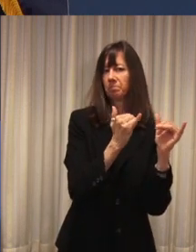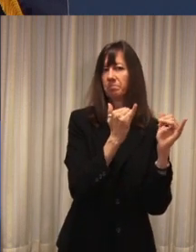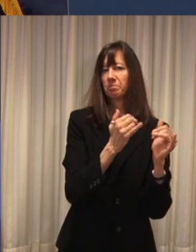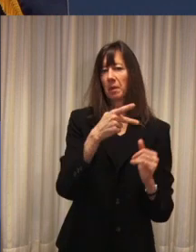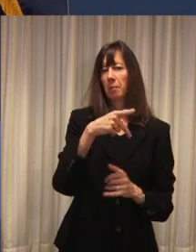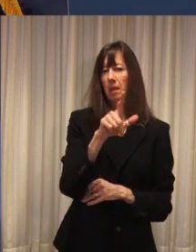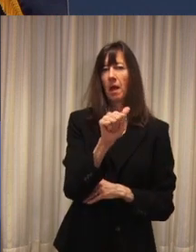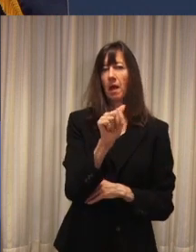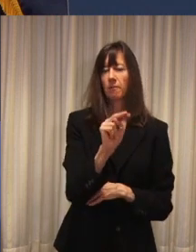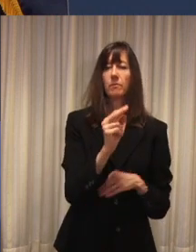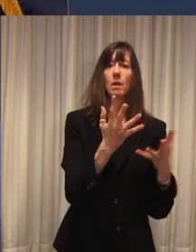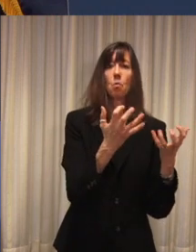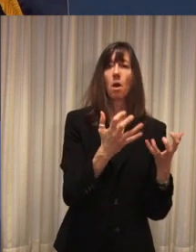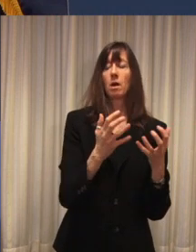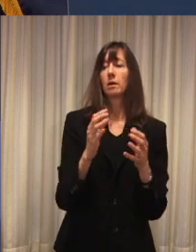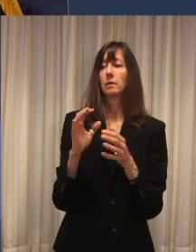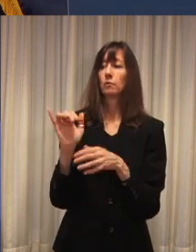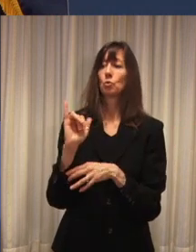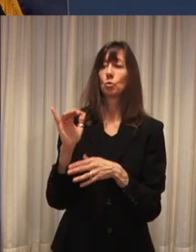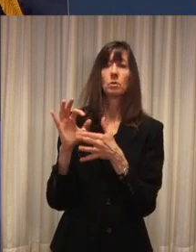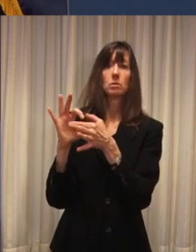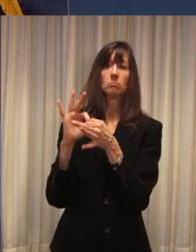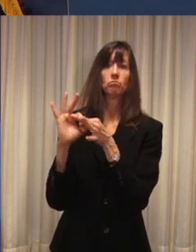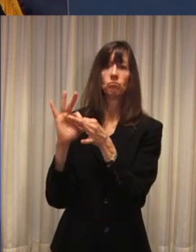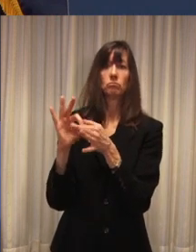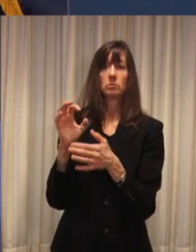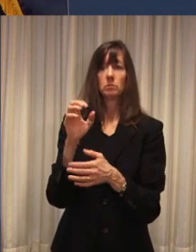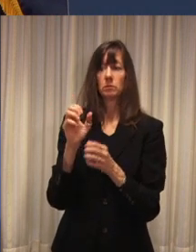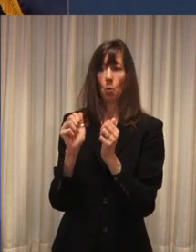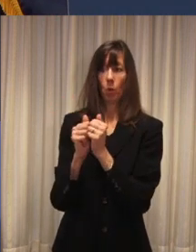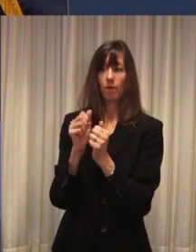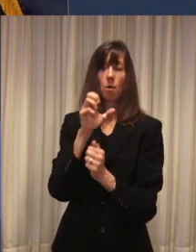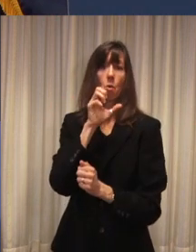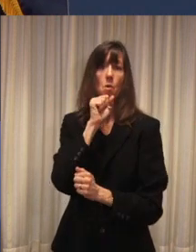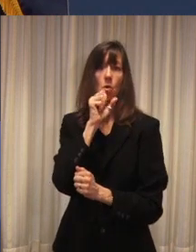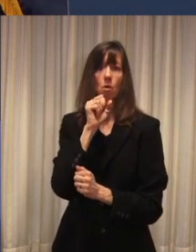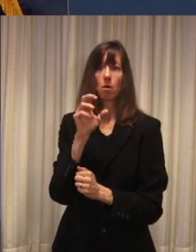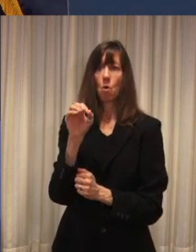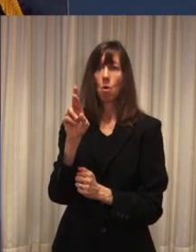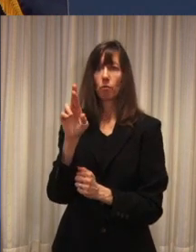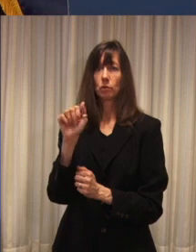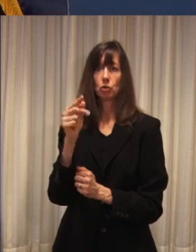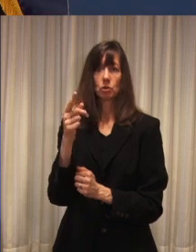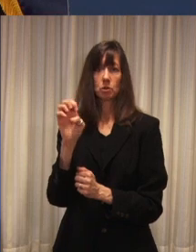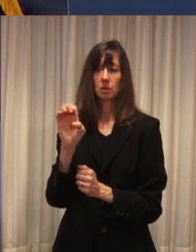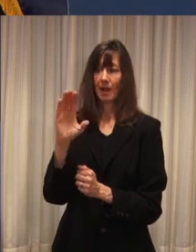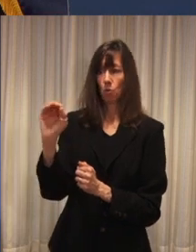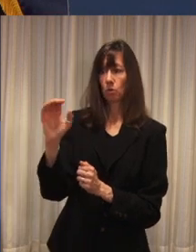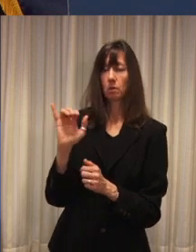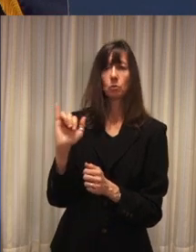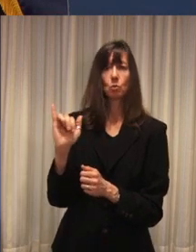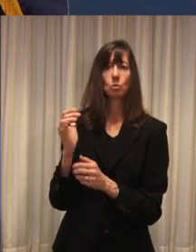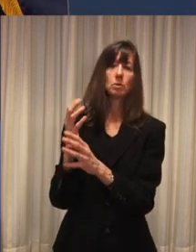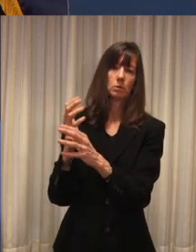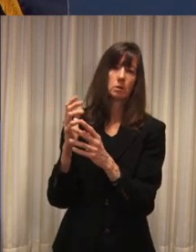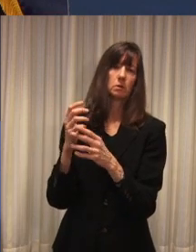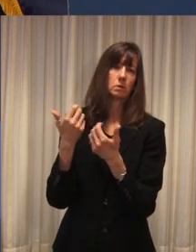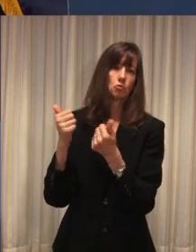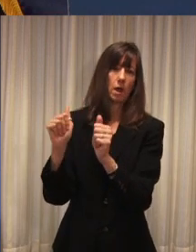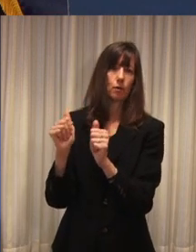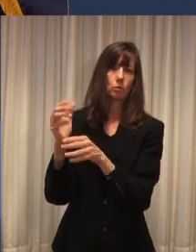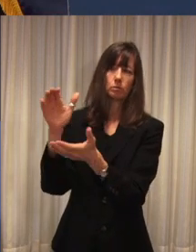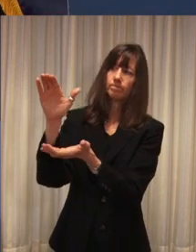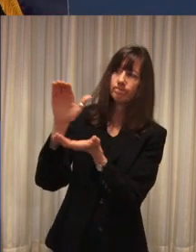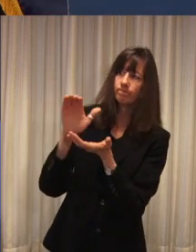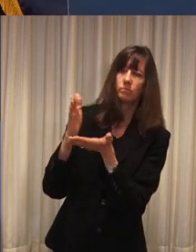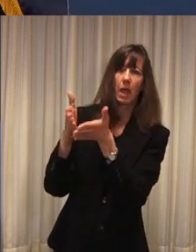other things. But I think it's absolutely critical that we all be proactive in protecting the health of our